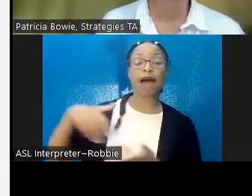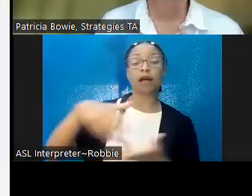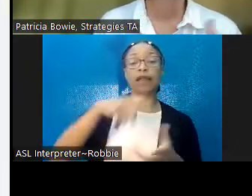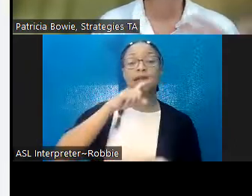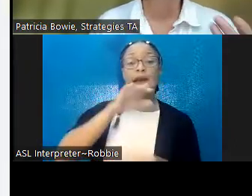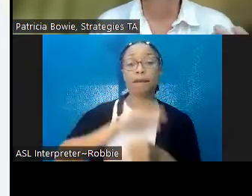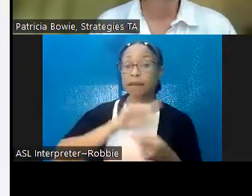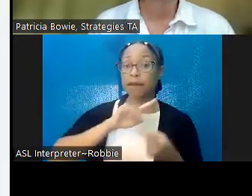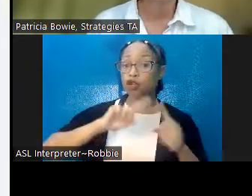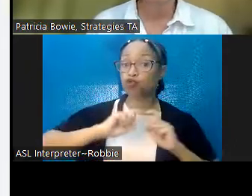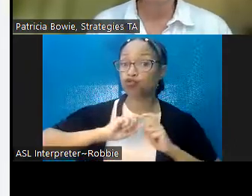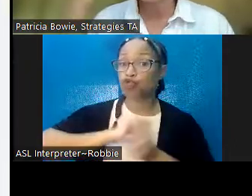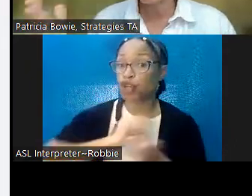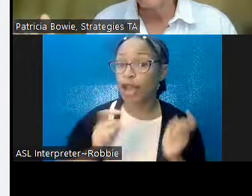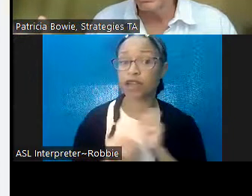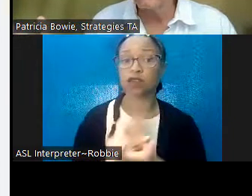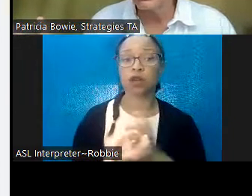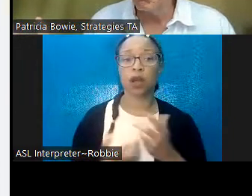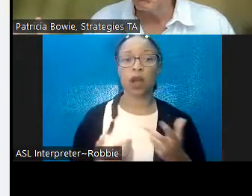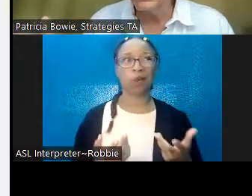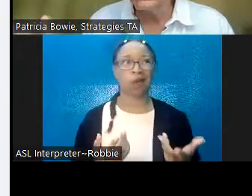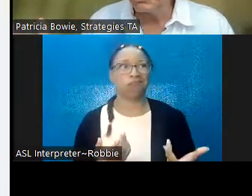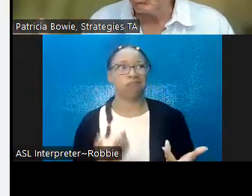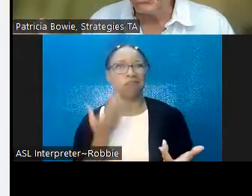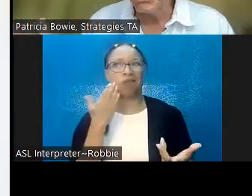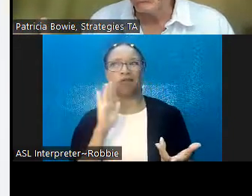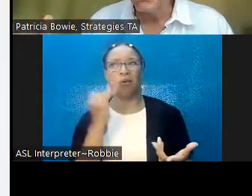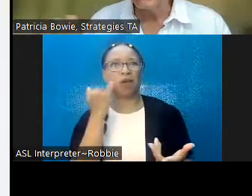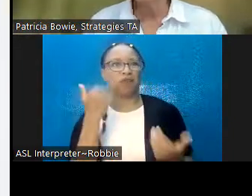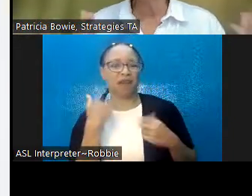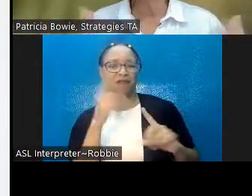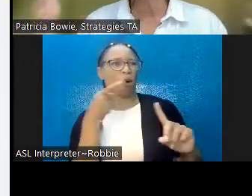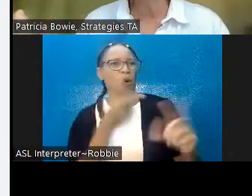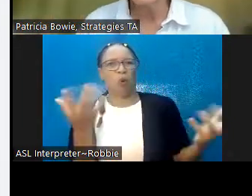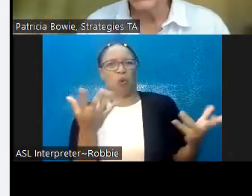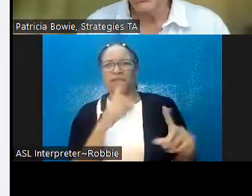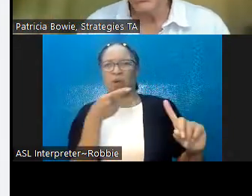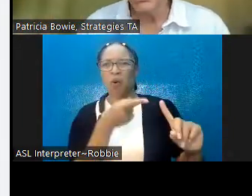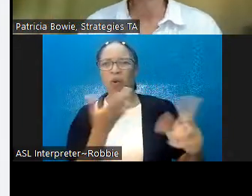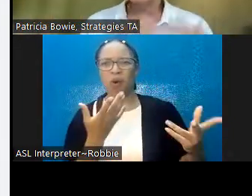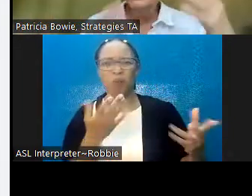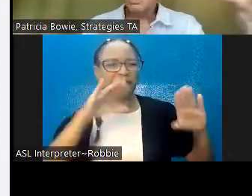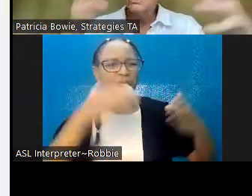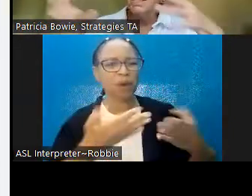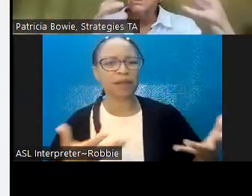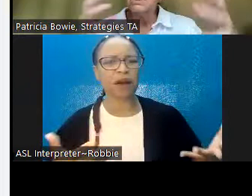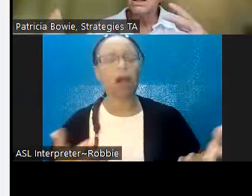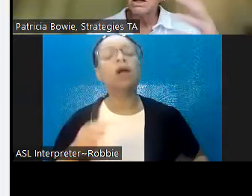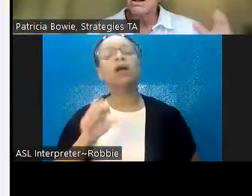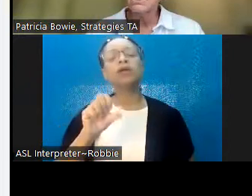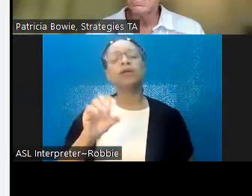to change? And then said, well, we don't know if we have a goal. What is the goal, right? What are we to focus on, right? So you can